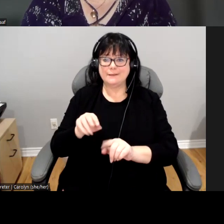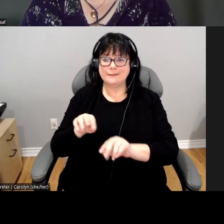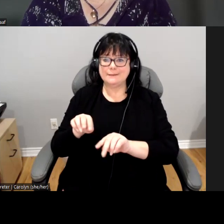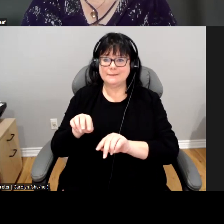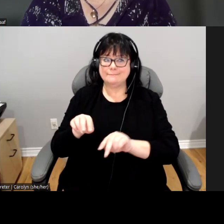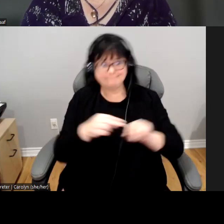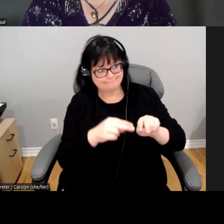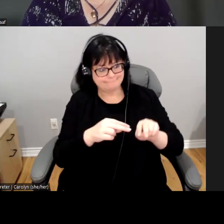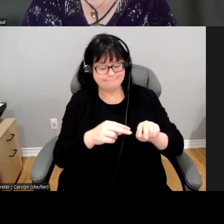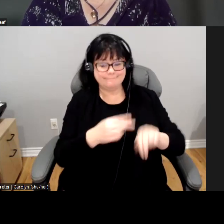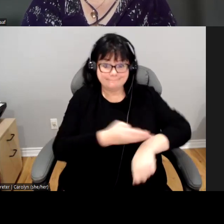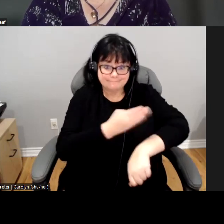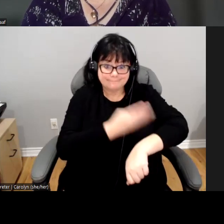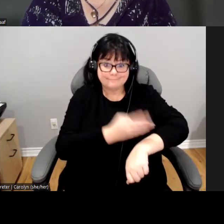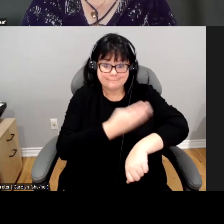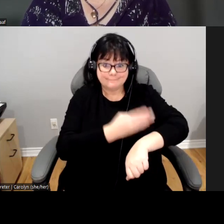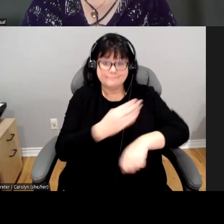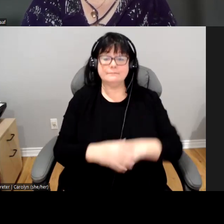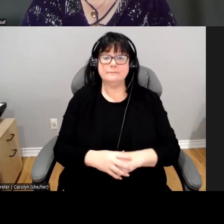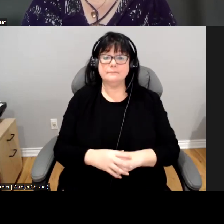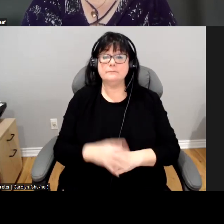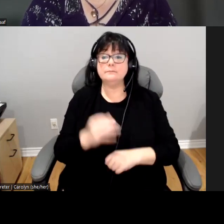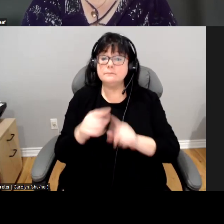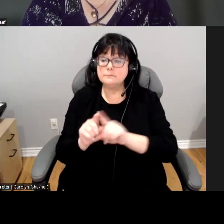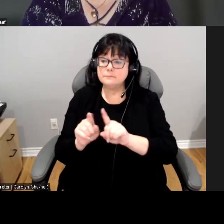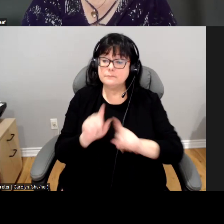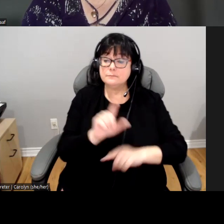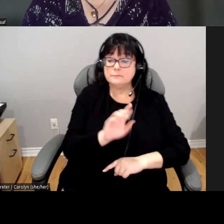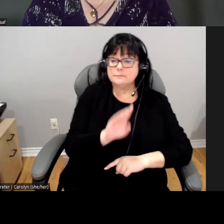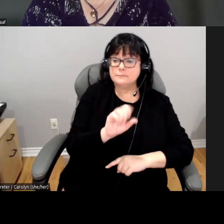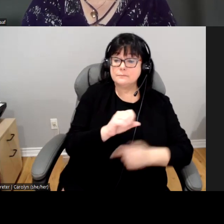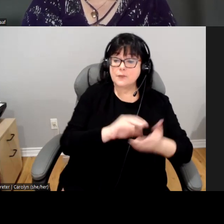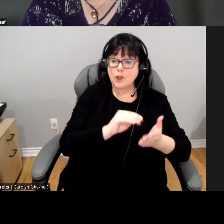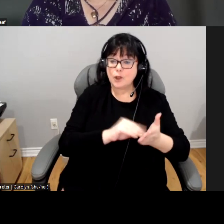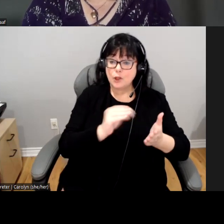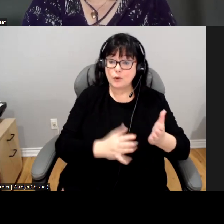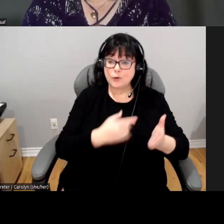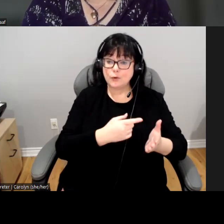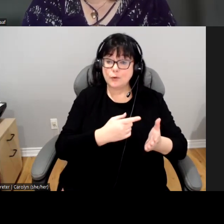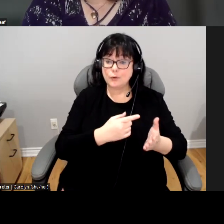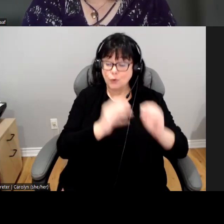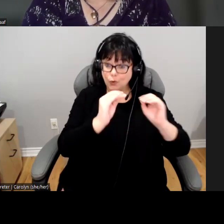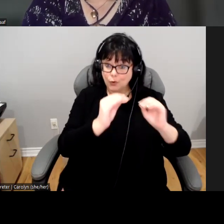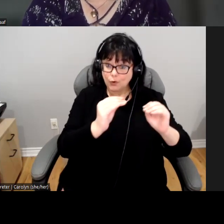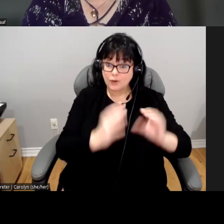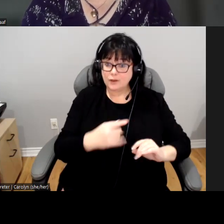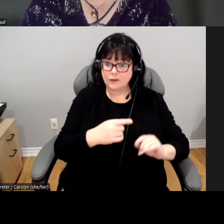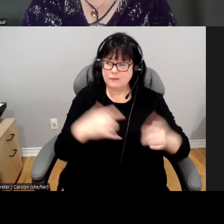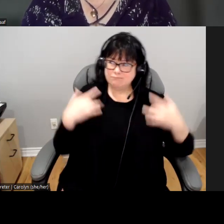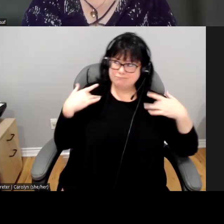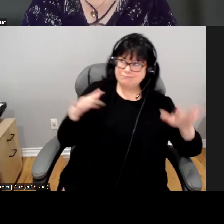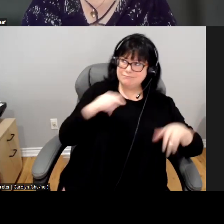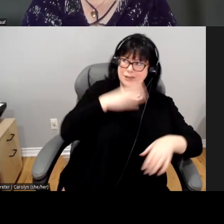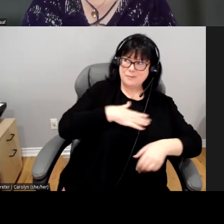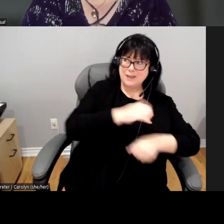learners that we had, and the LBS instructors was like, well, that's not my job to help them find a job. It's not